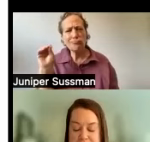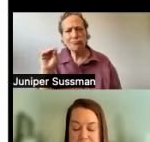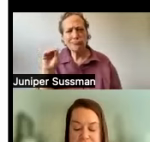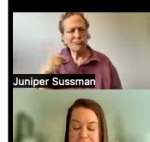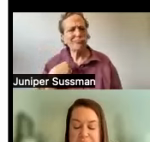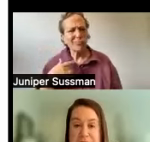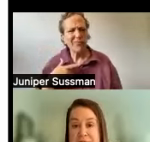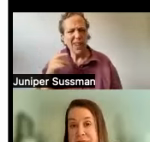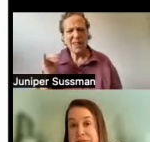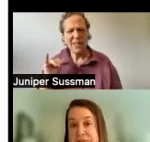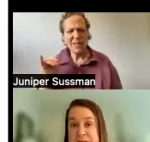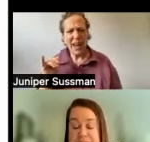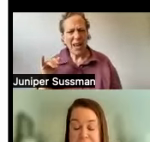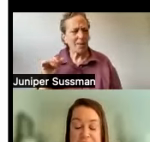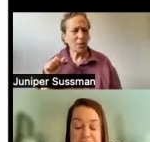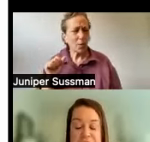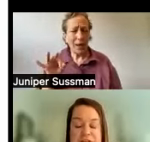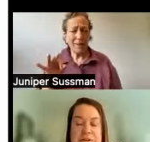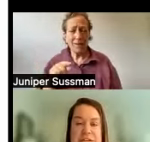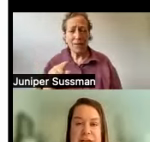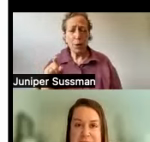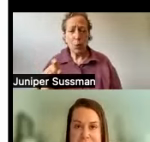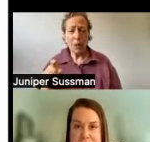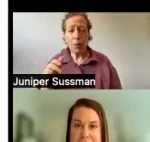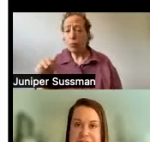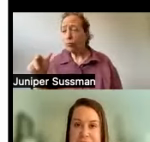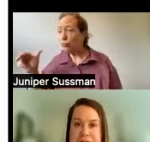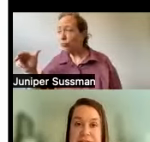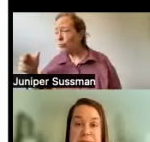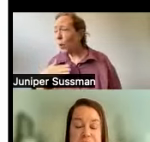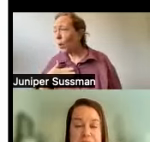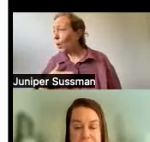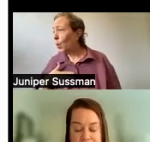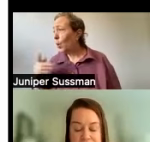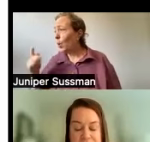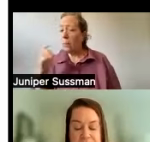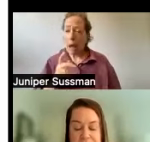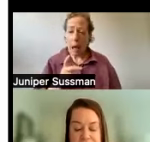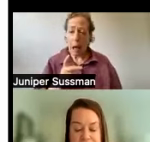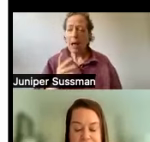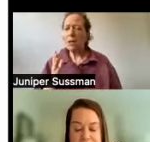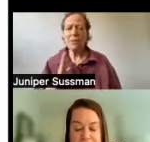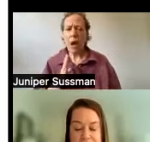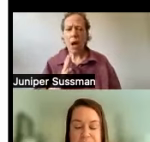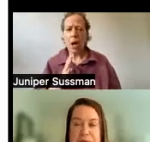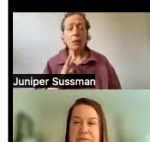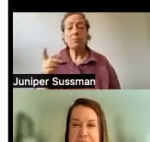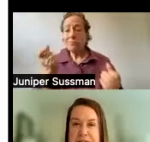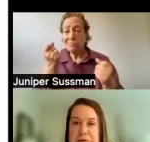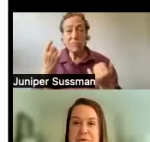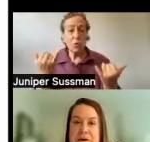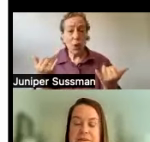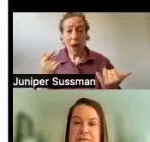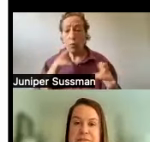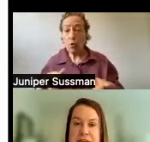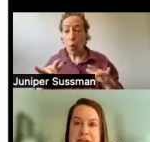take time away or even pick this up later, just know that today's webinar, as noted, is being recorded. And both the